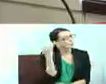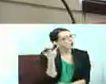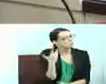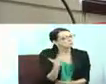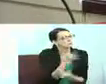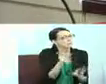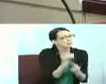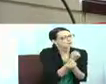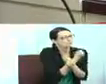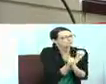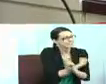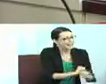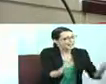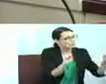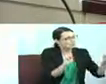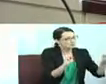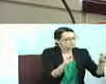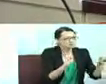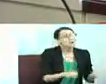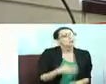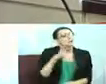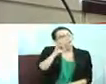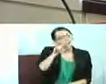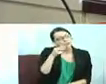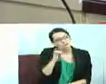on June